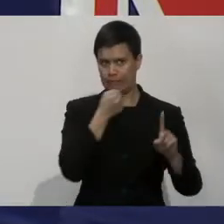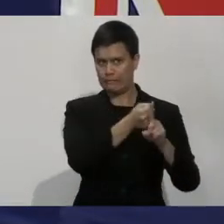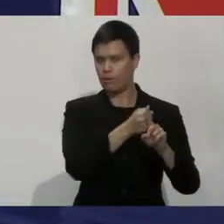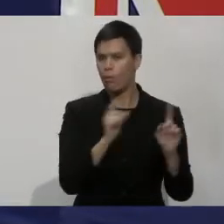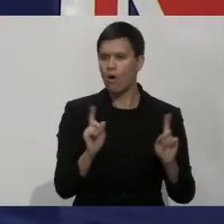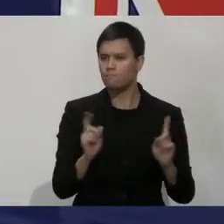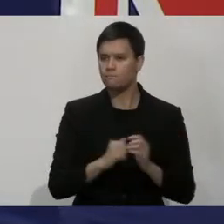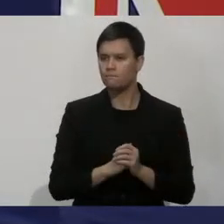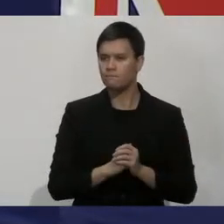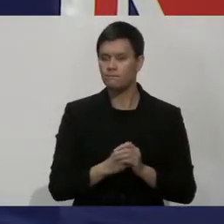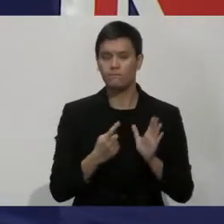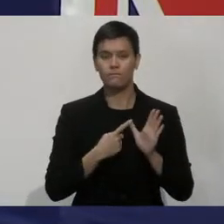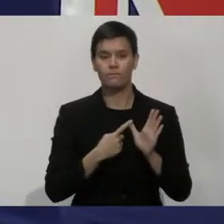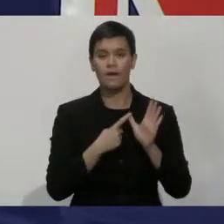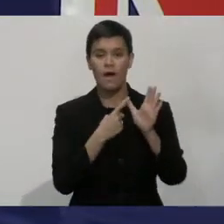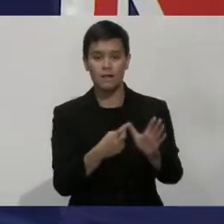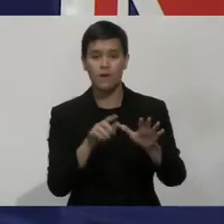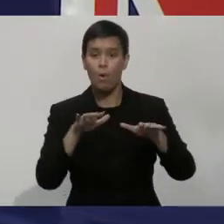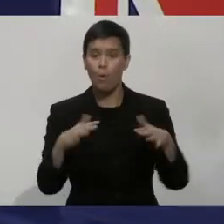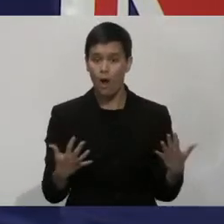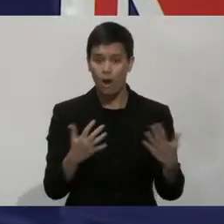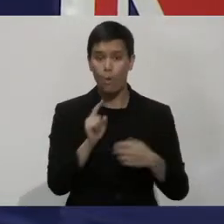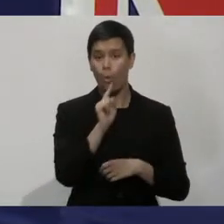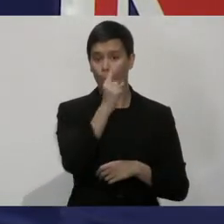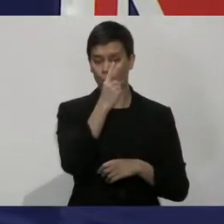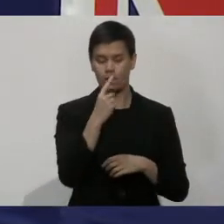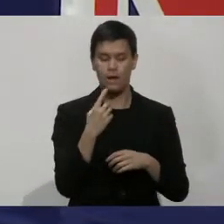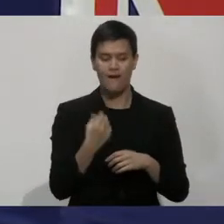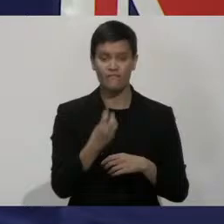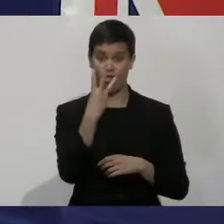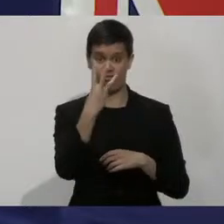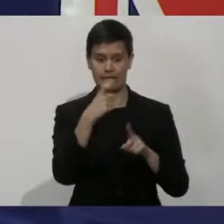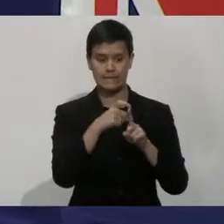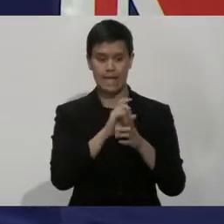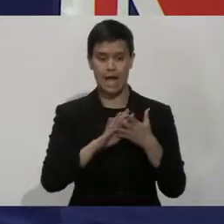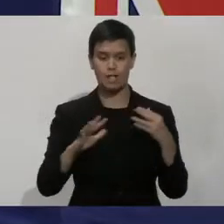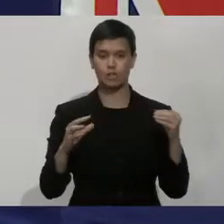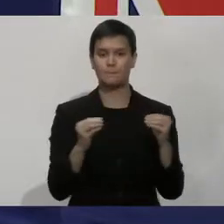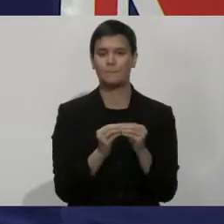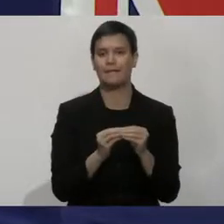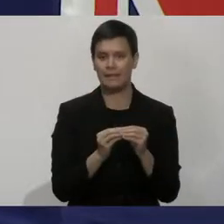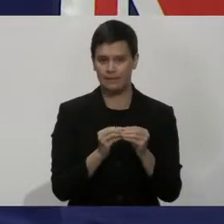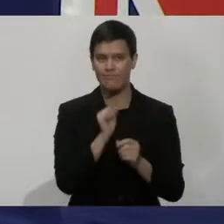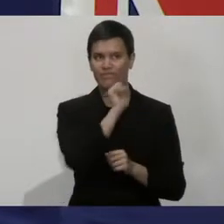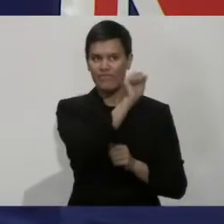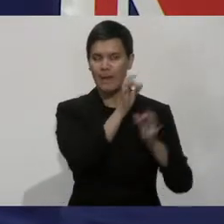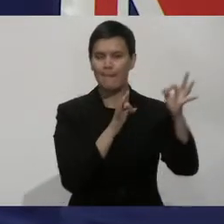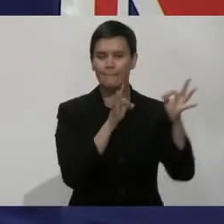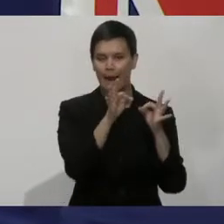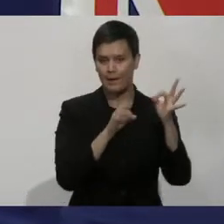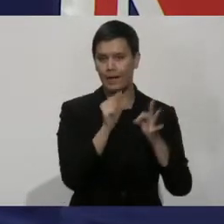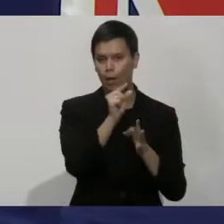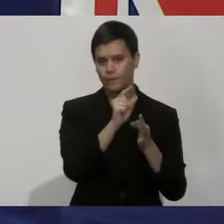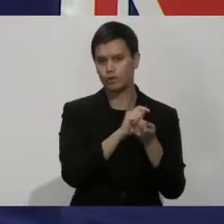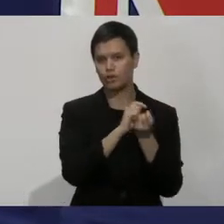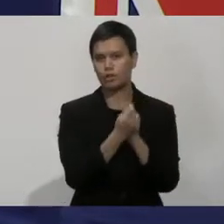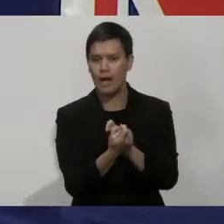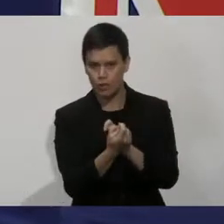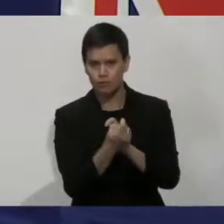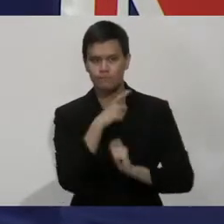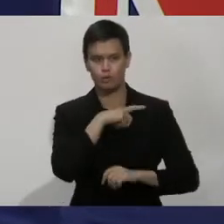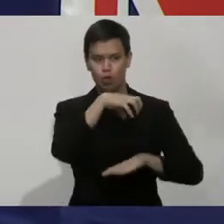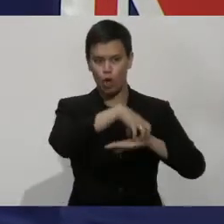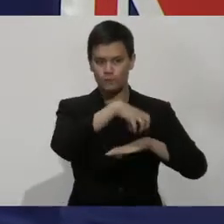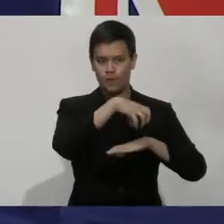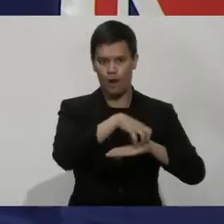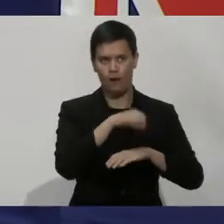District Health Boards have eased right back on planned care, partly because it's part of the planning around safety within the hospital environment, but